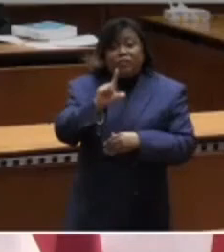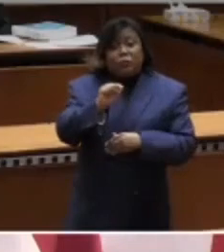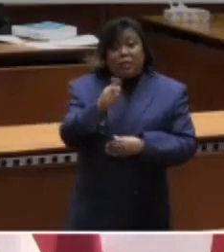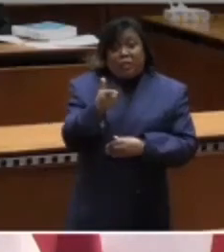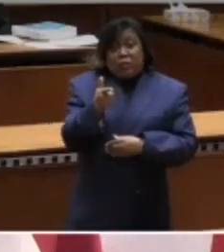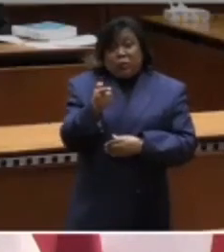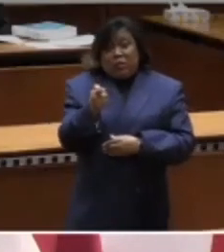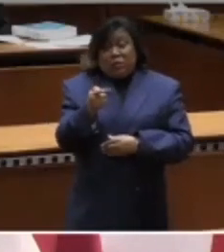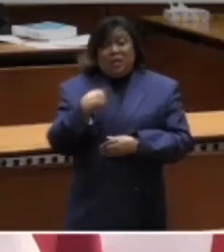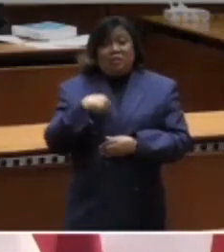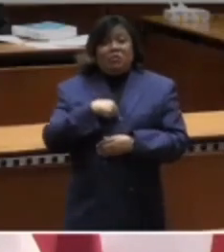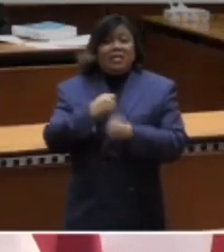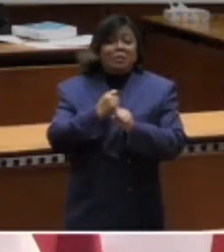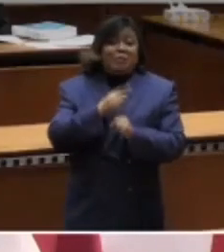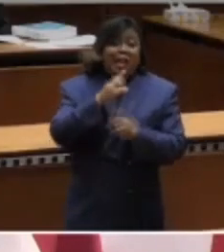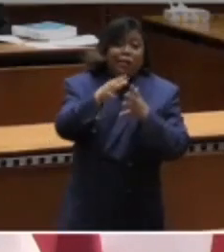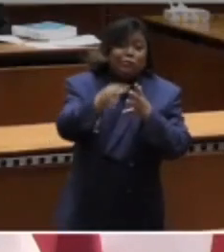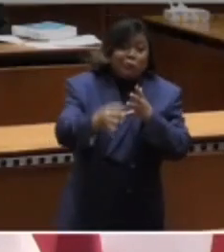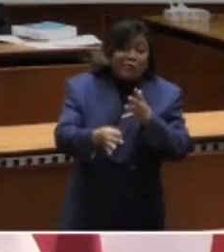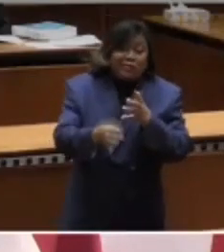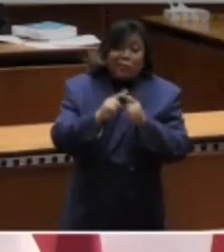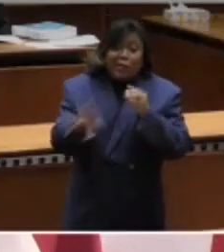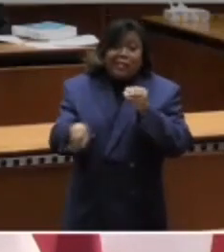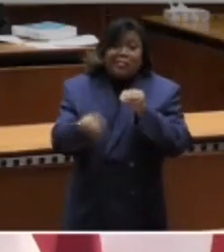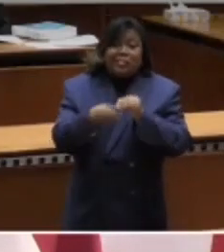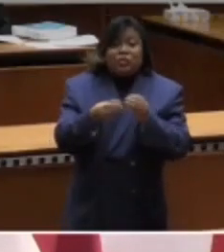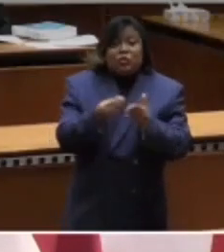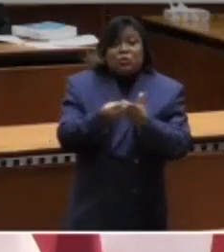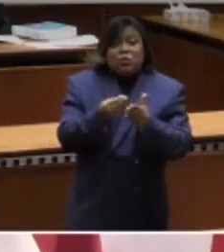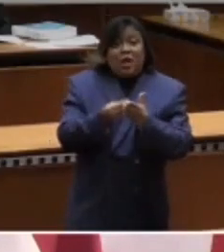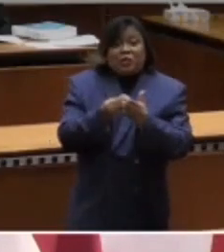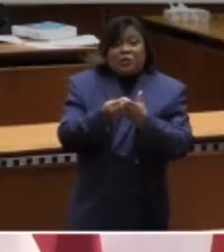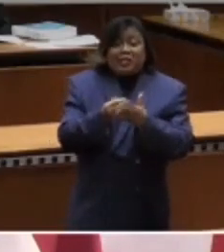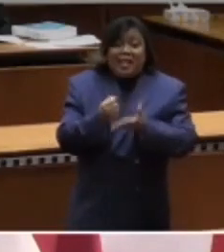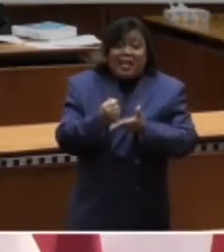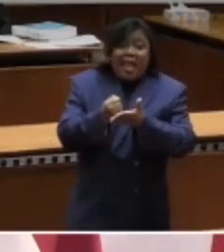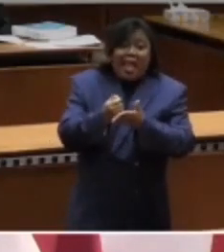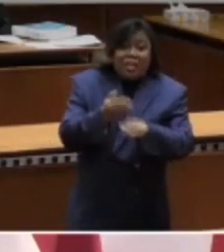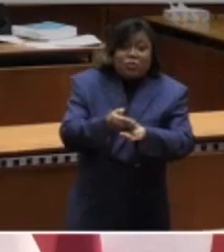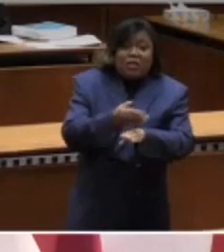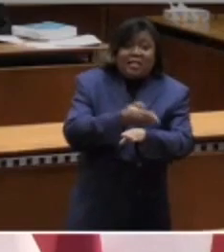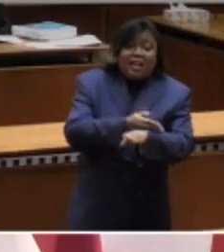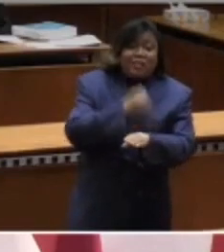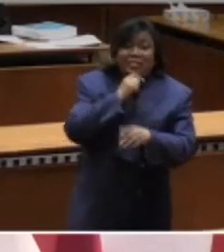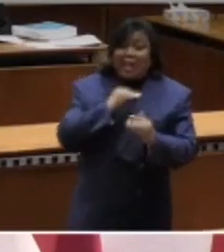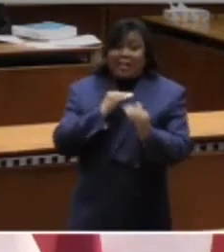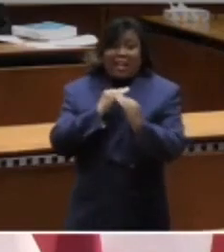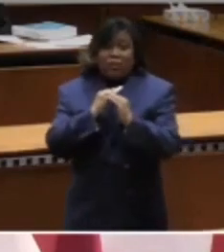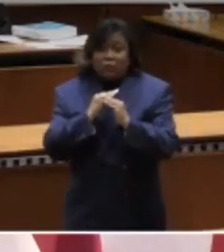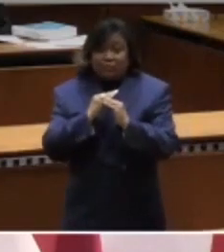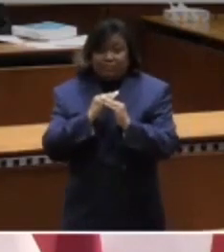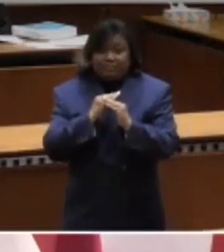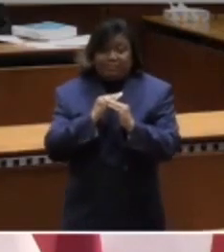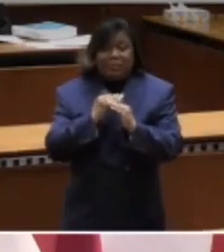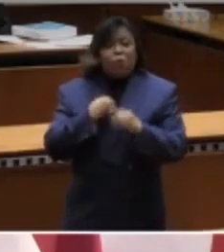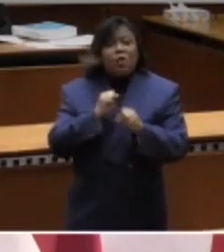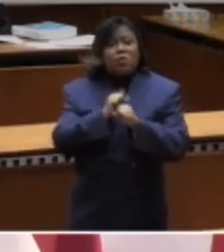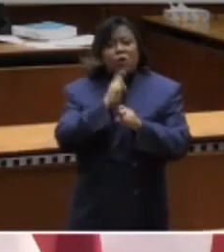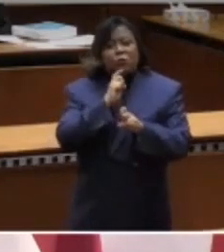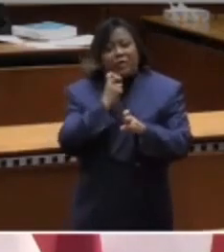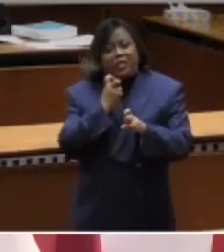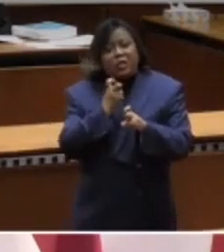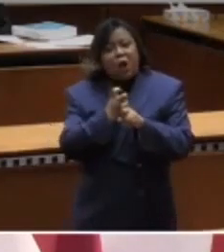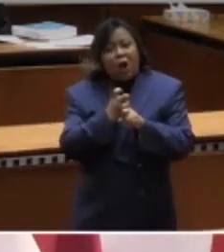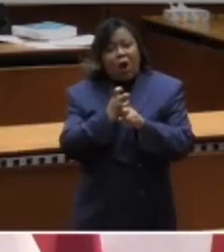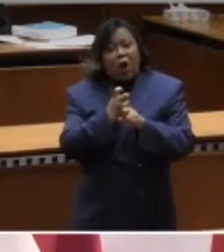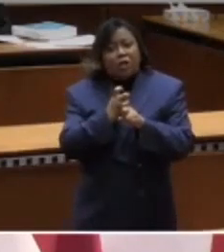2021, we have made choices on additional revenue that aid our recovery, not hinder it. We have worked very